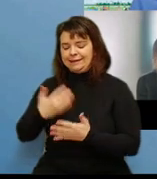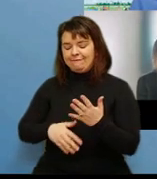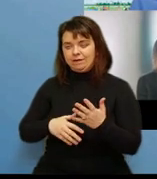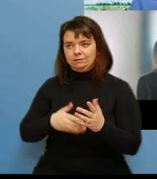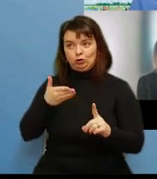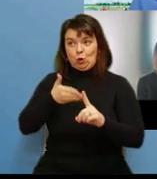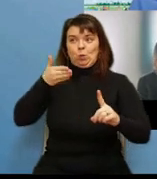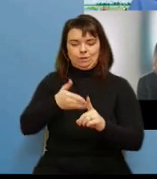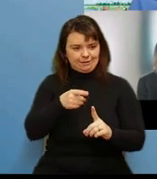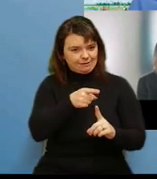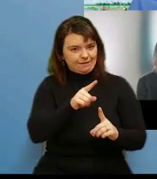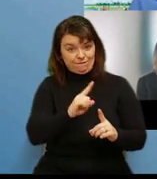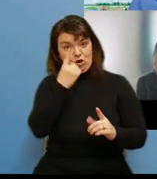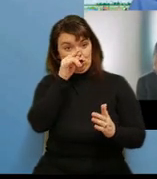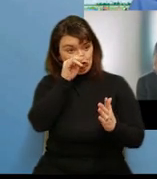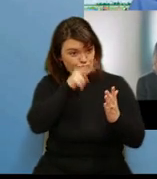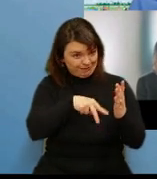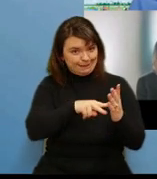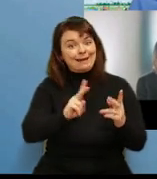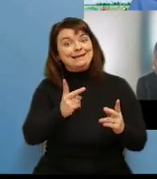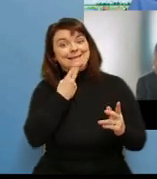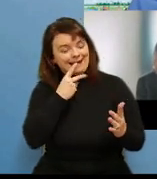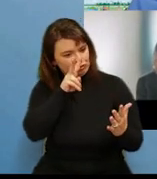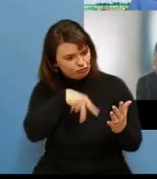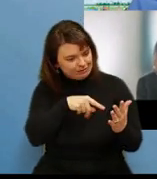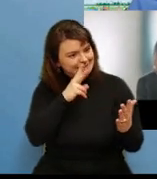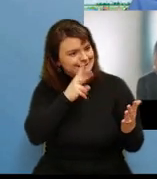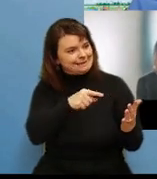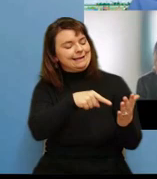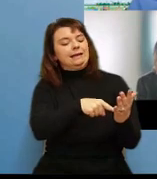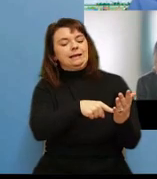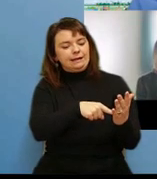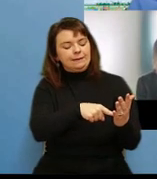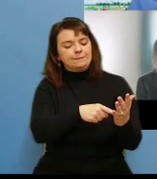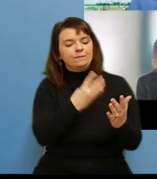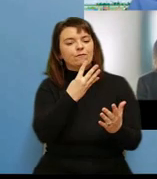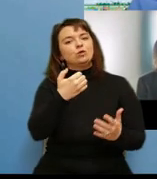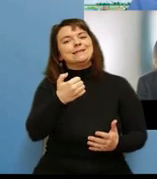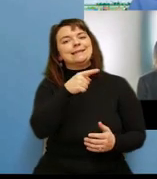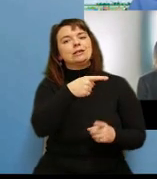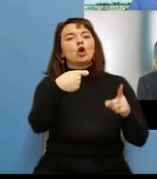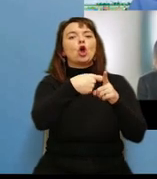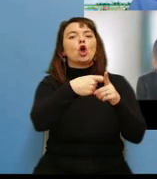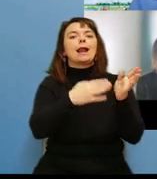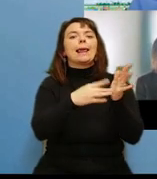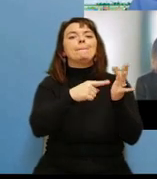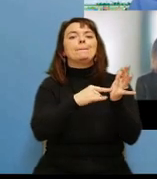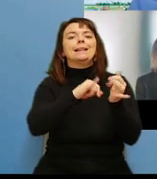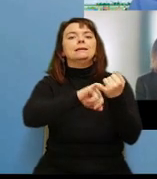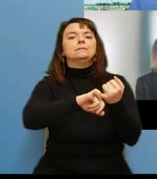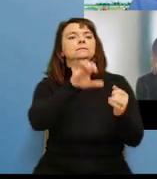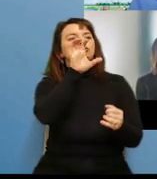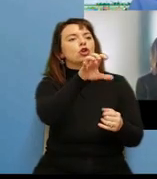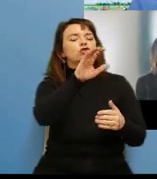out, I'm sorry, Shepherd, that I didn't spot this on first read, but somehow it jumped out at me on second read. On